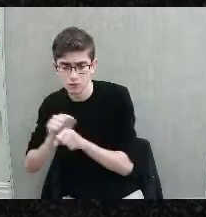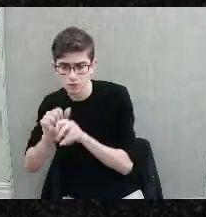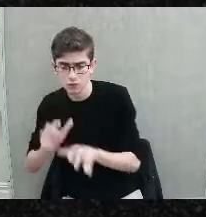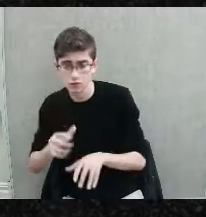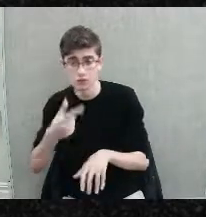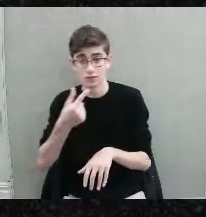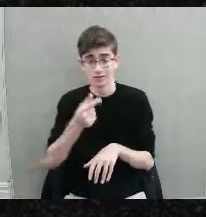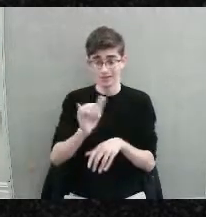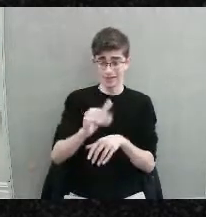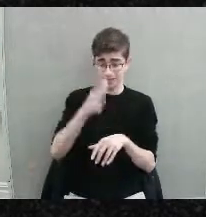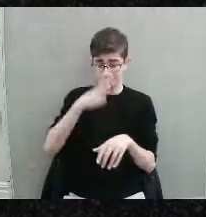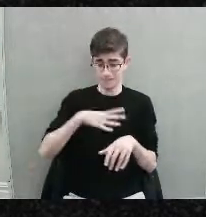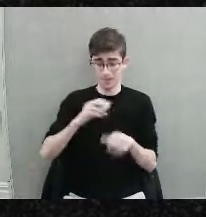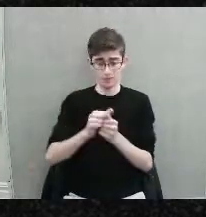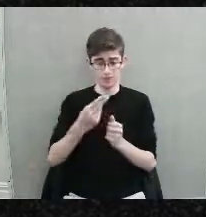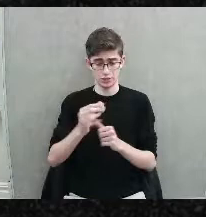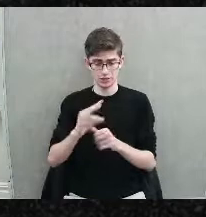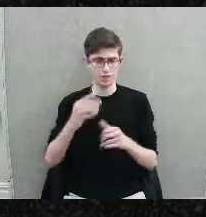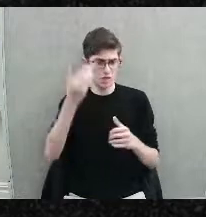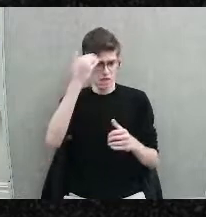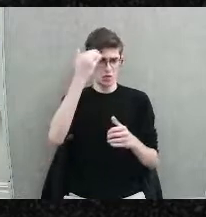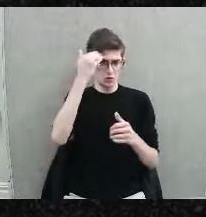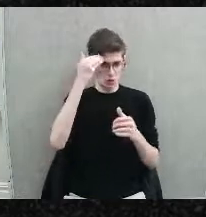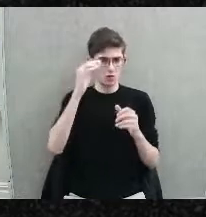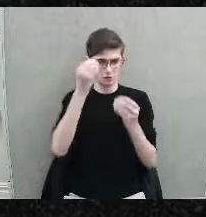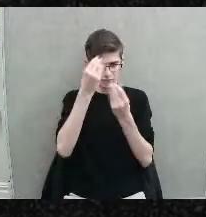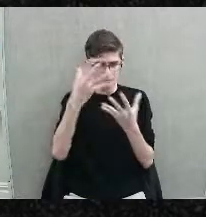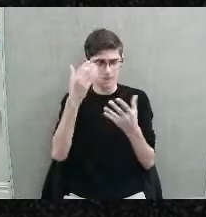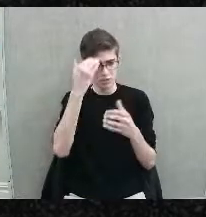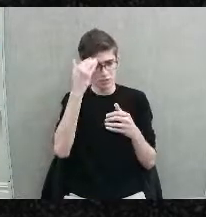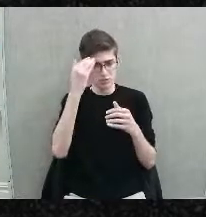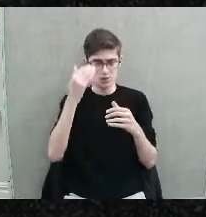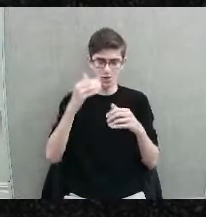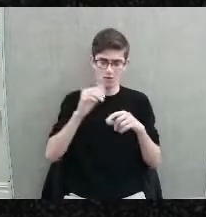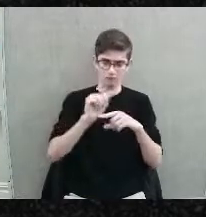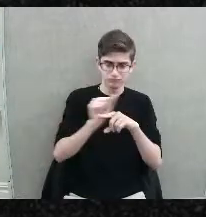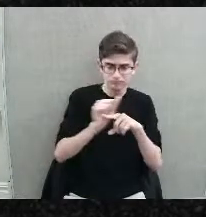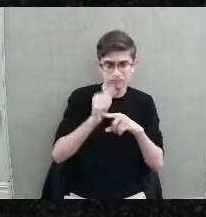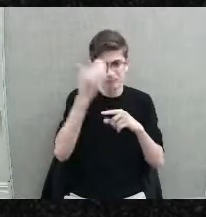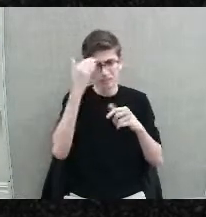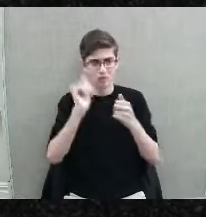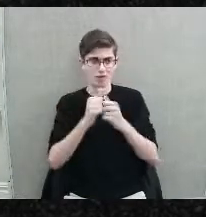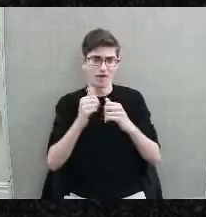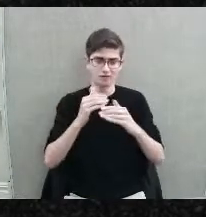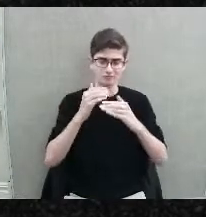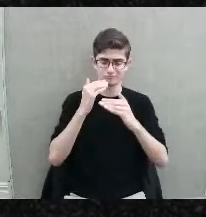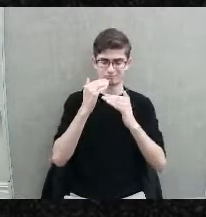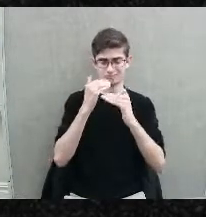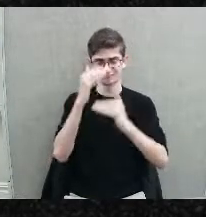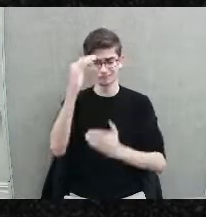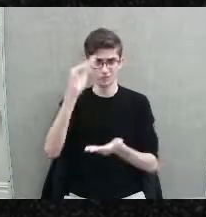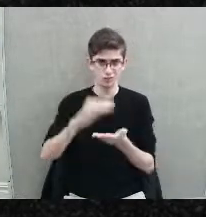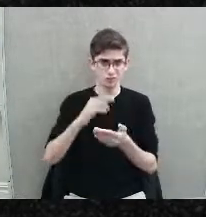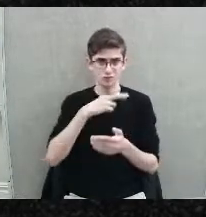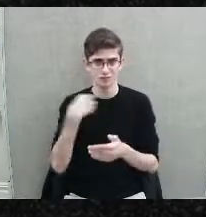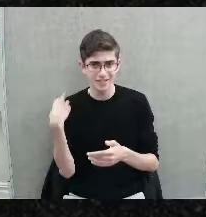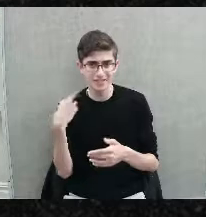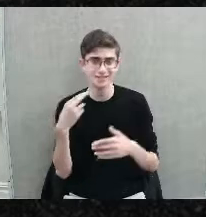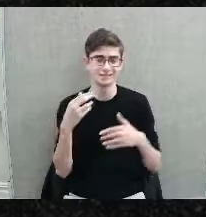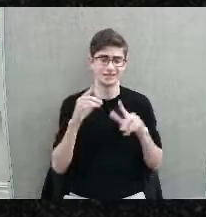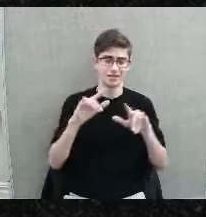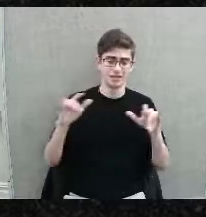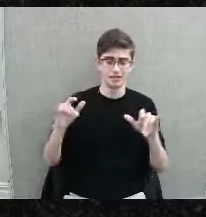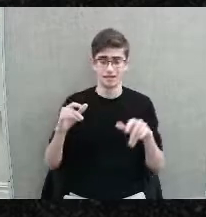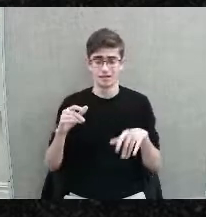already know the information and the prevention practices they could use in order to avoid